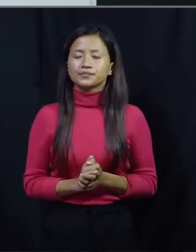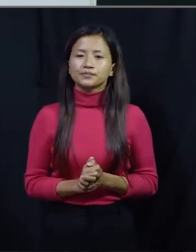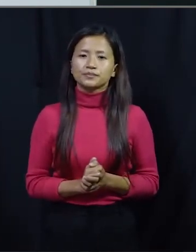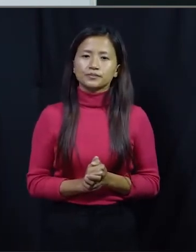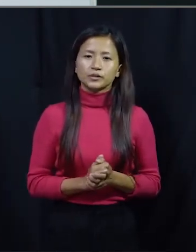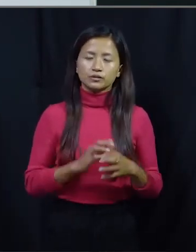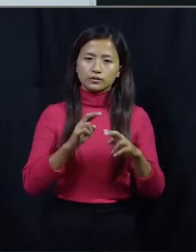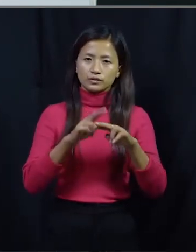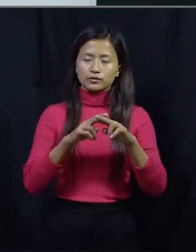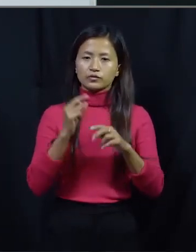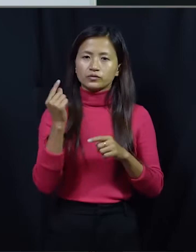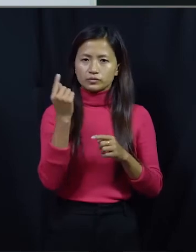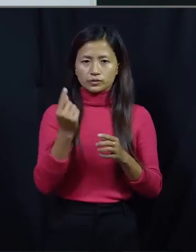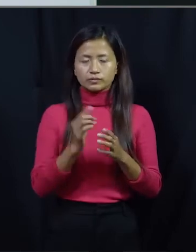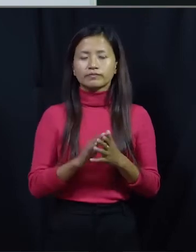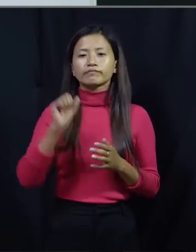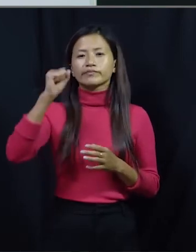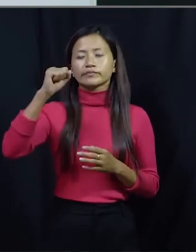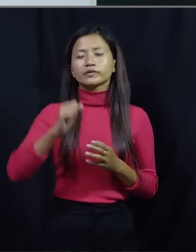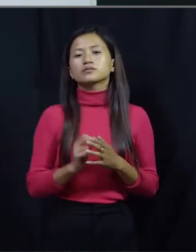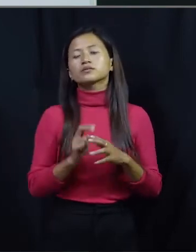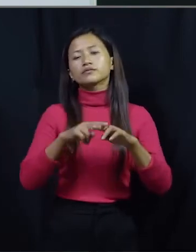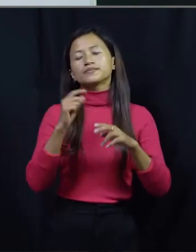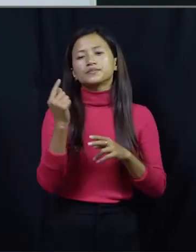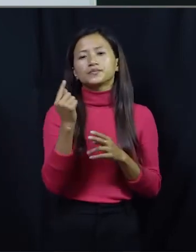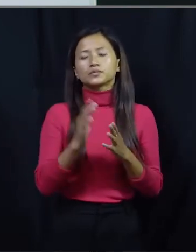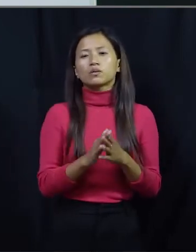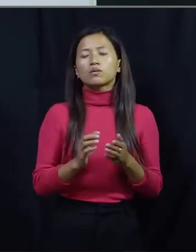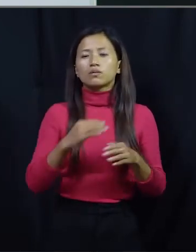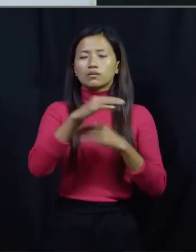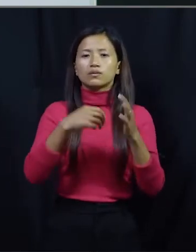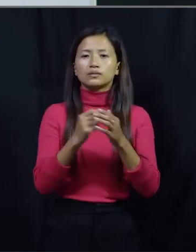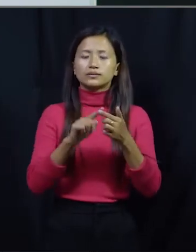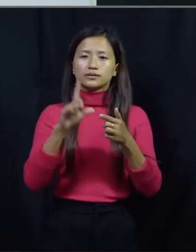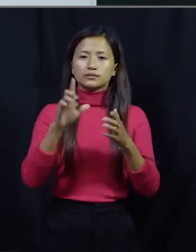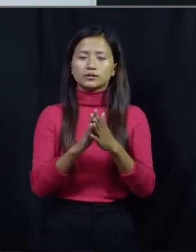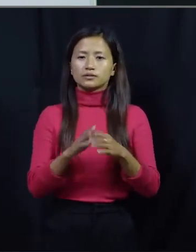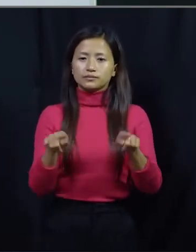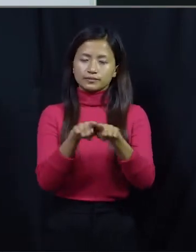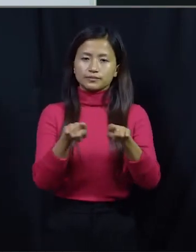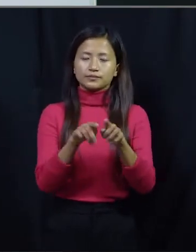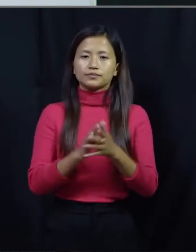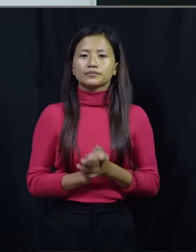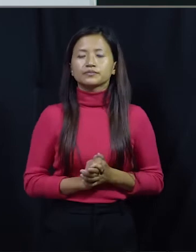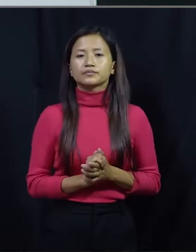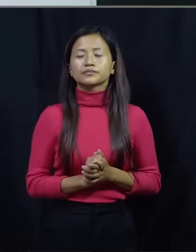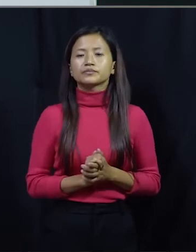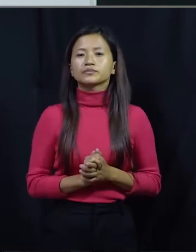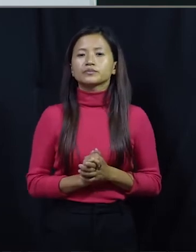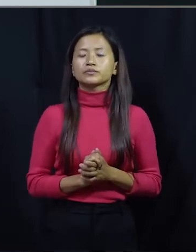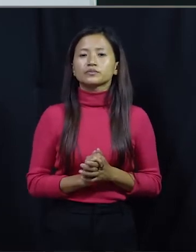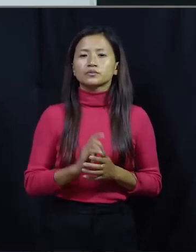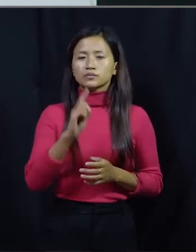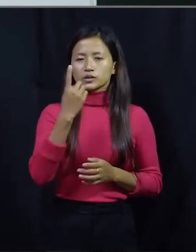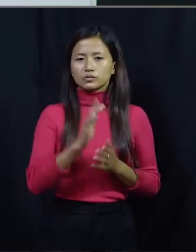Is it a function? Yes, it's a function because all elements are related and nothing is left out. Therefore, it is a function, and also